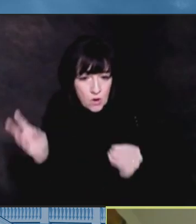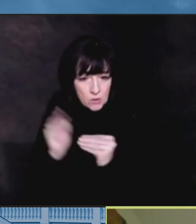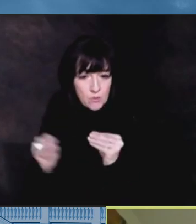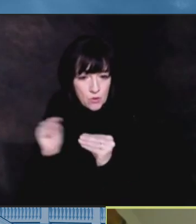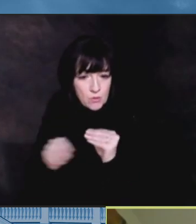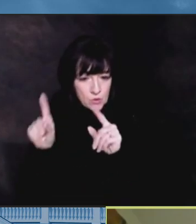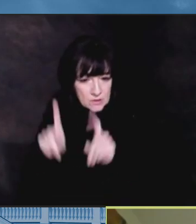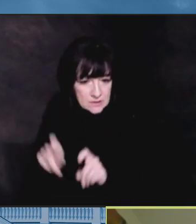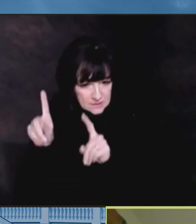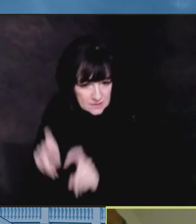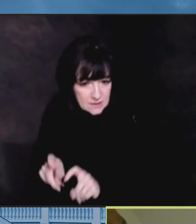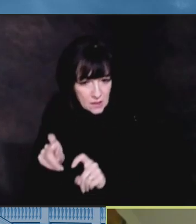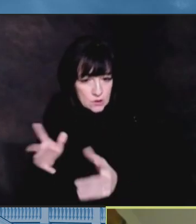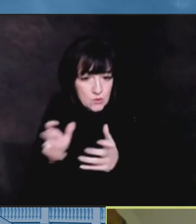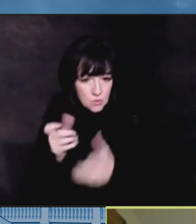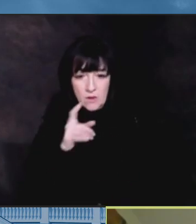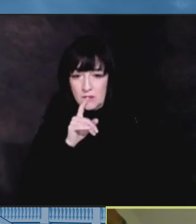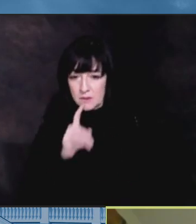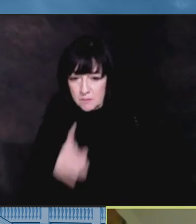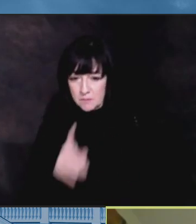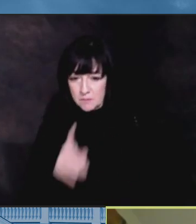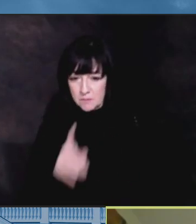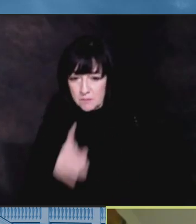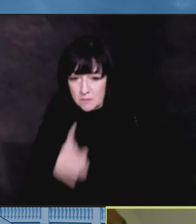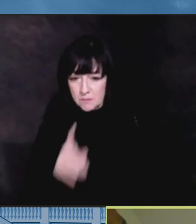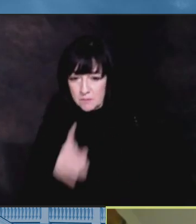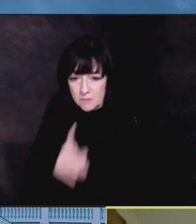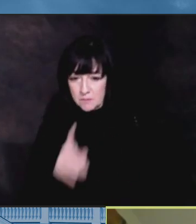don't get to the time where it doesn't make